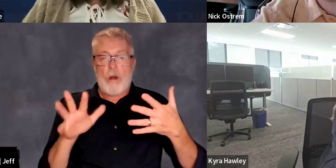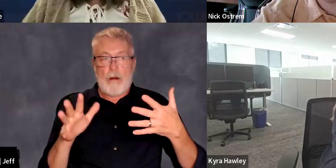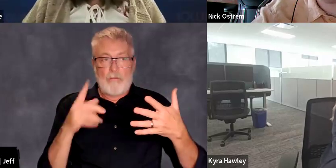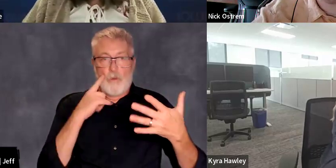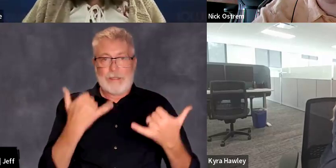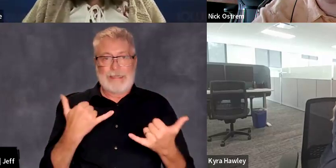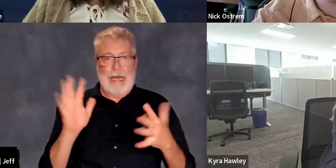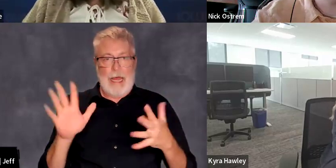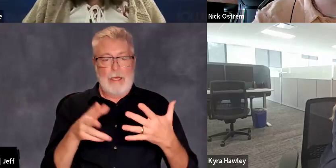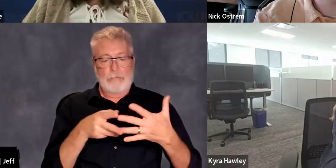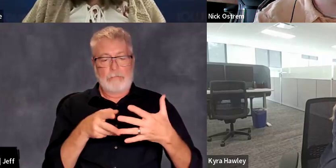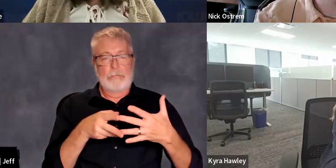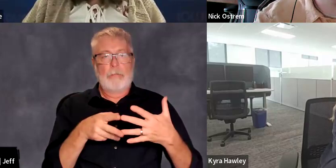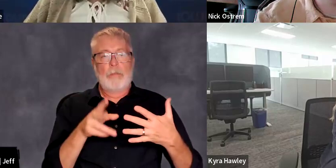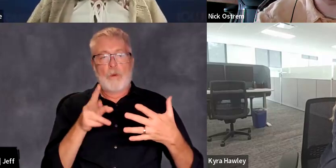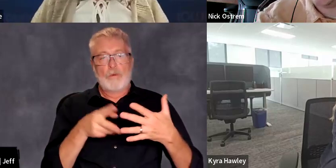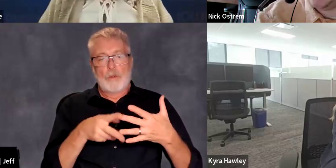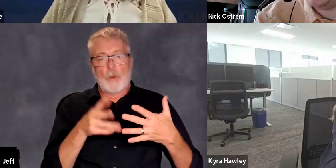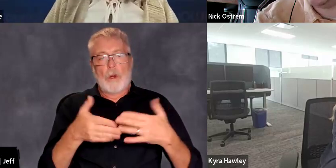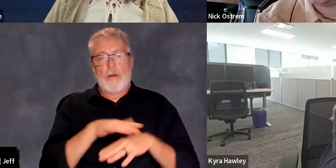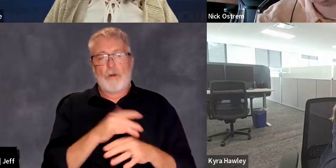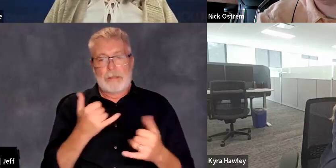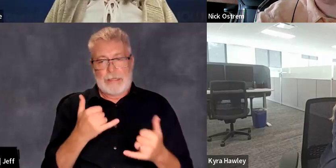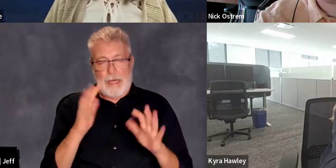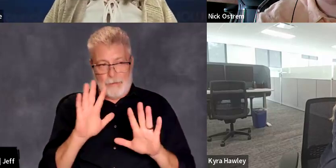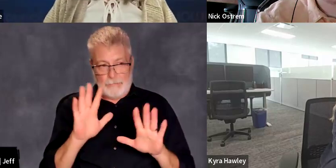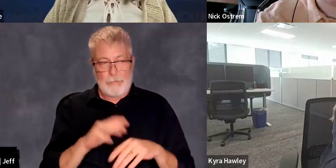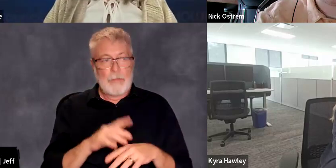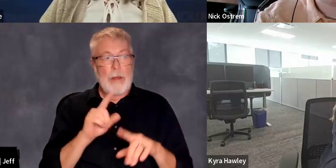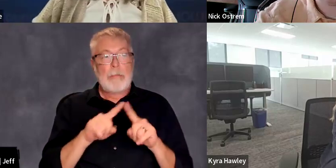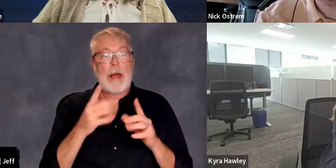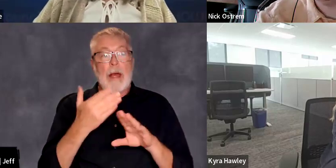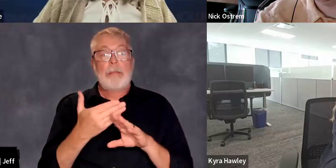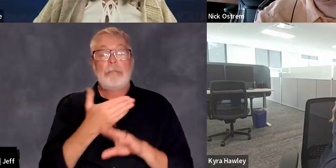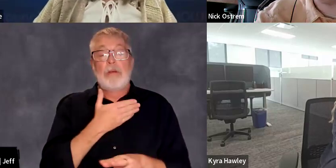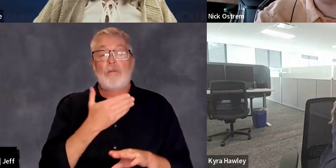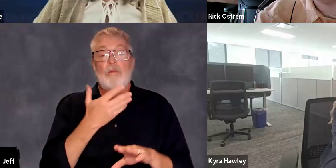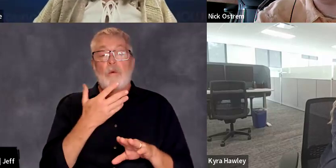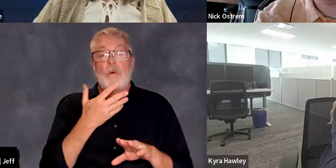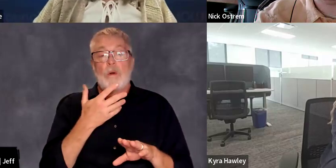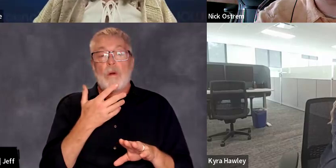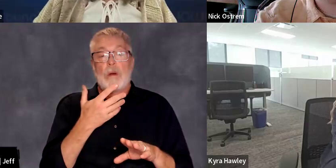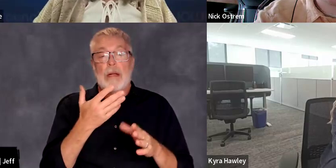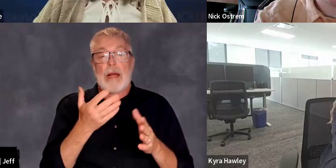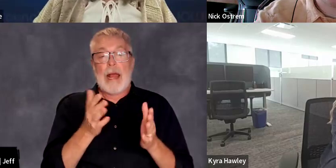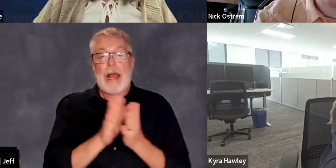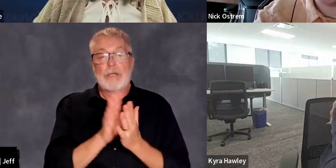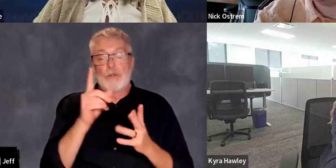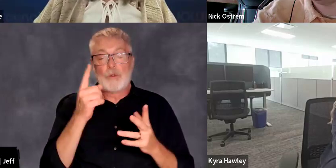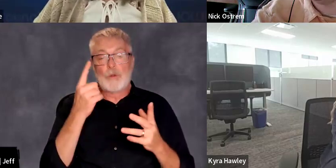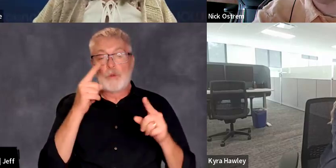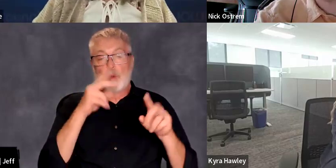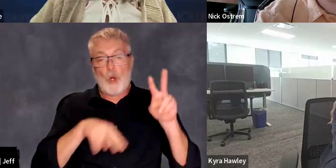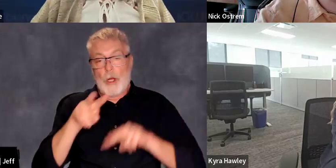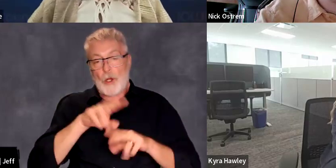So those are the 2 steps that we're going to cover today. But before I have you take a look at your disaster plan